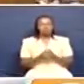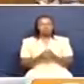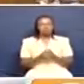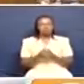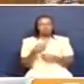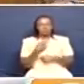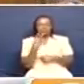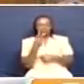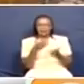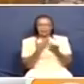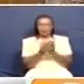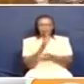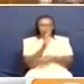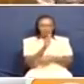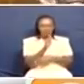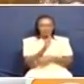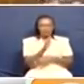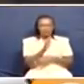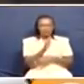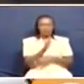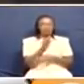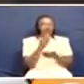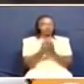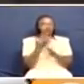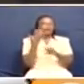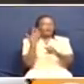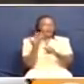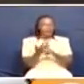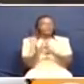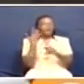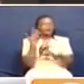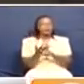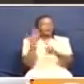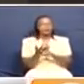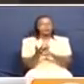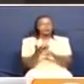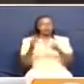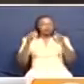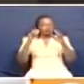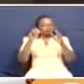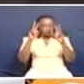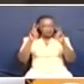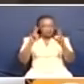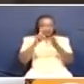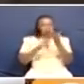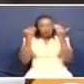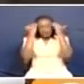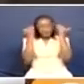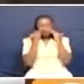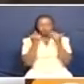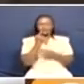and it will be hard on merit, subject to what the court says.